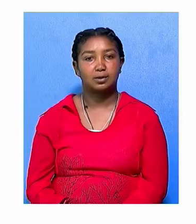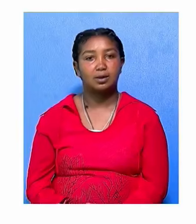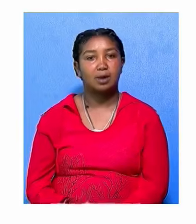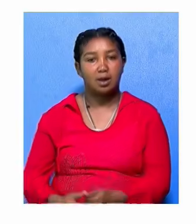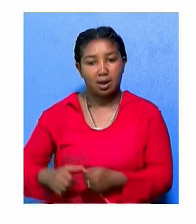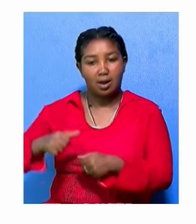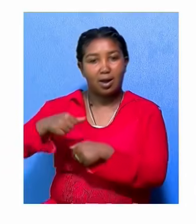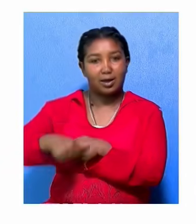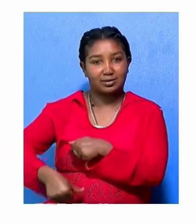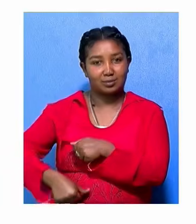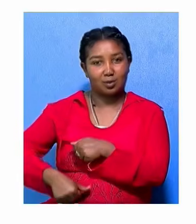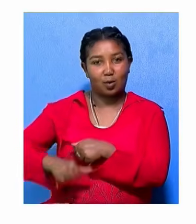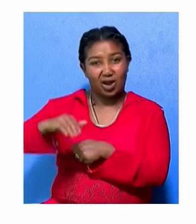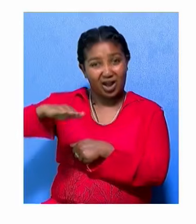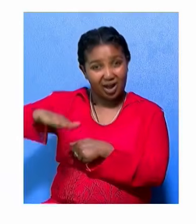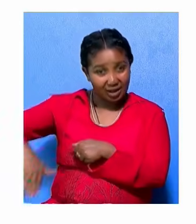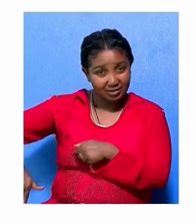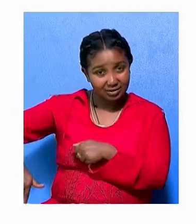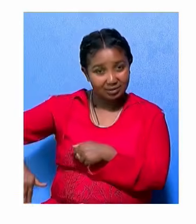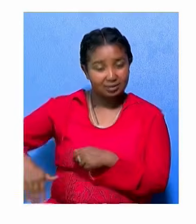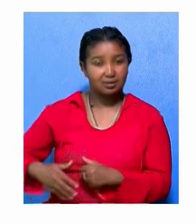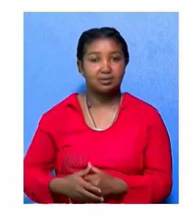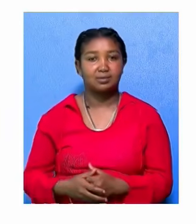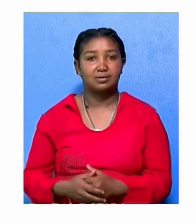late or